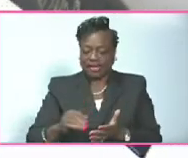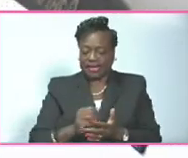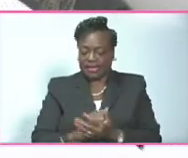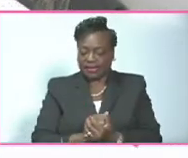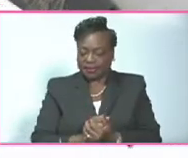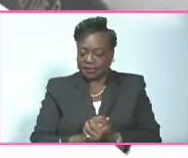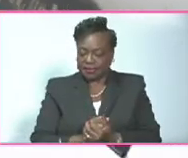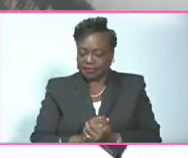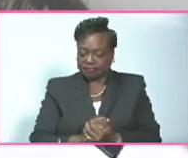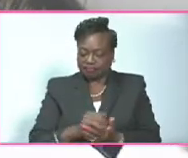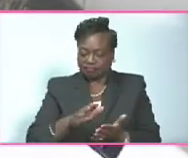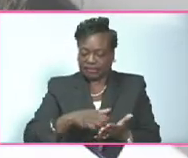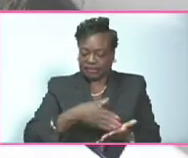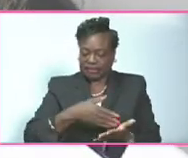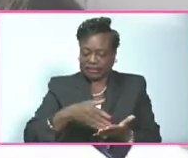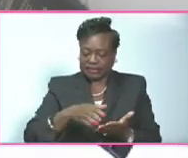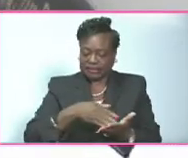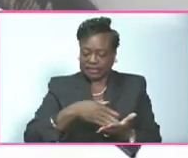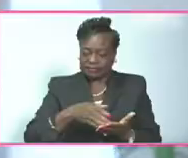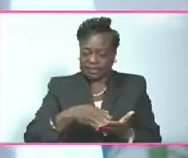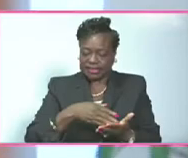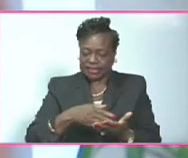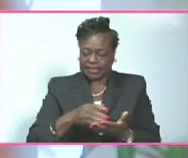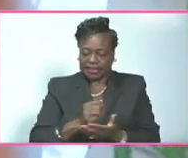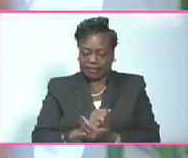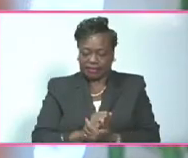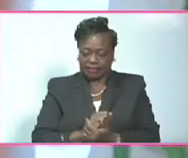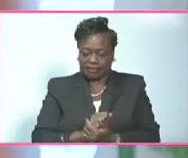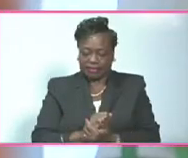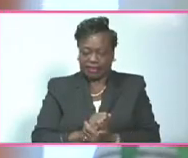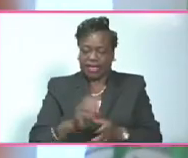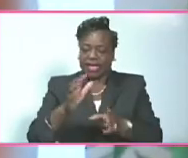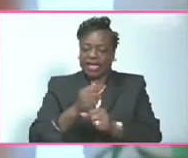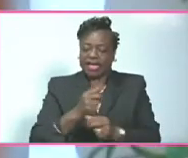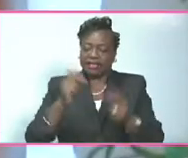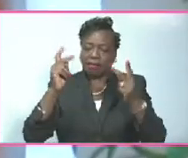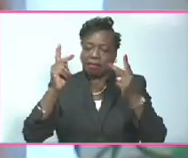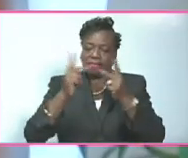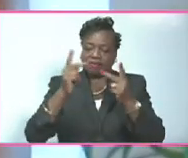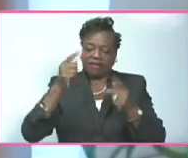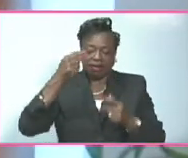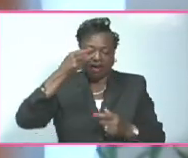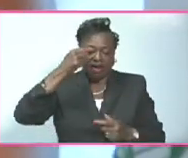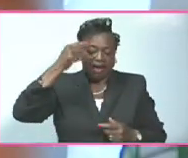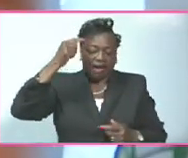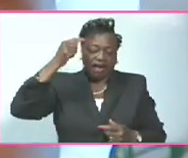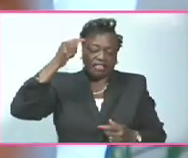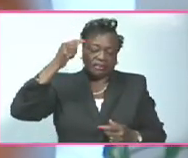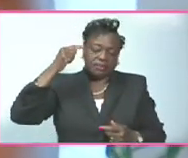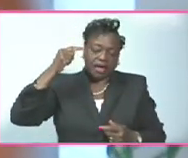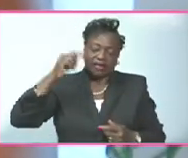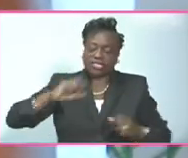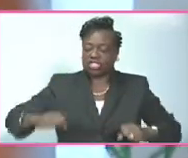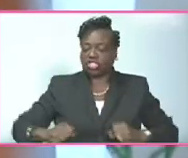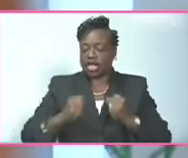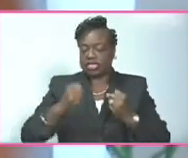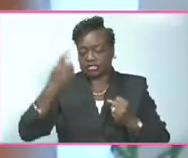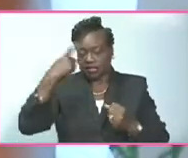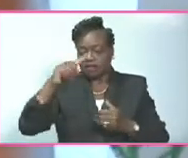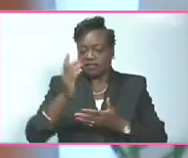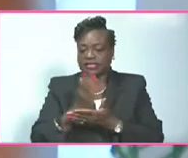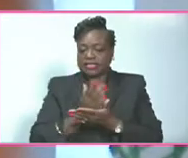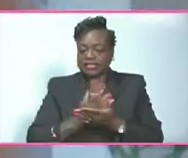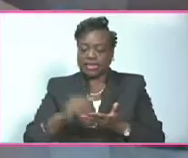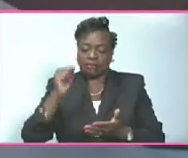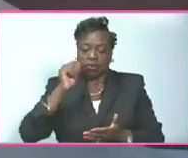right. I have some concealer here, you know. Getting that perfectly arched brow is a challenge for some women, but Rolle does that